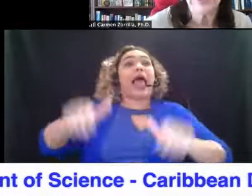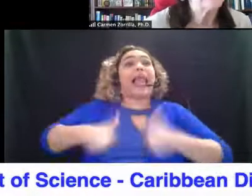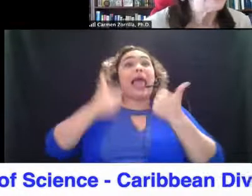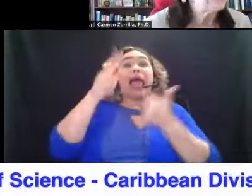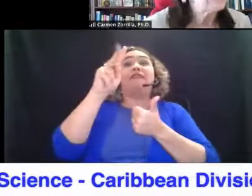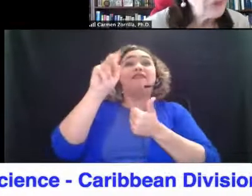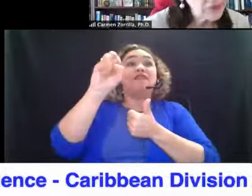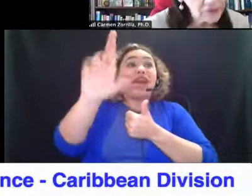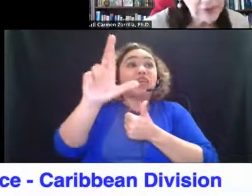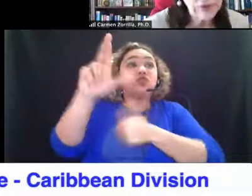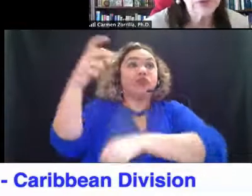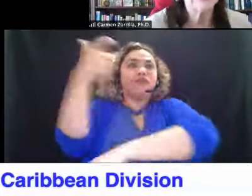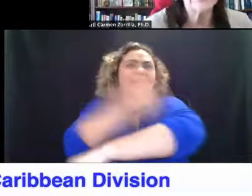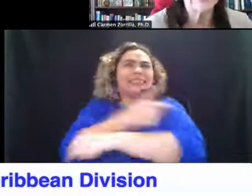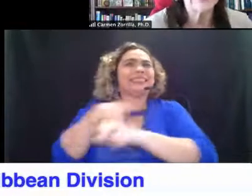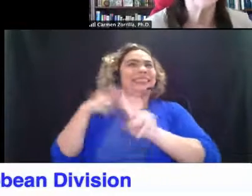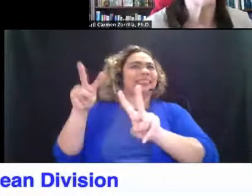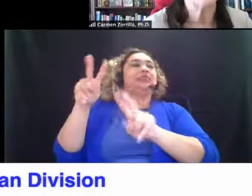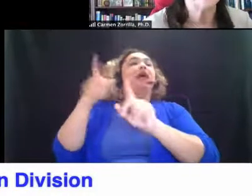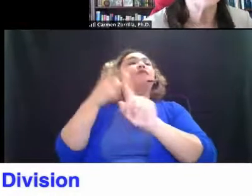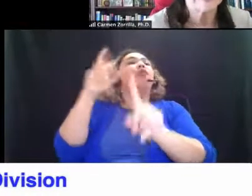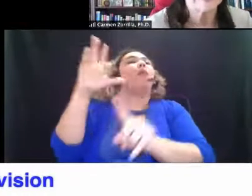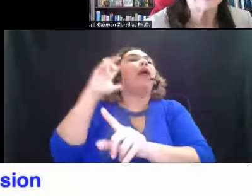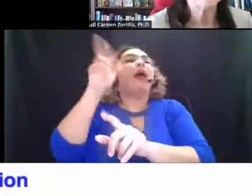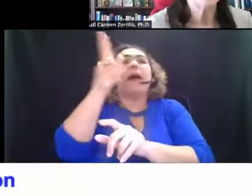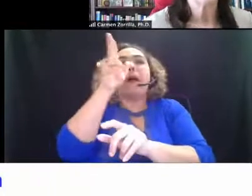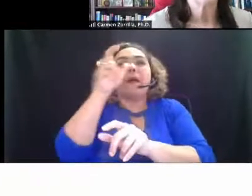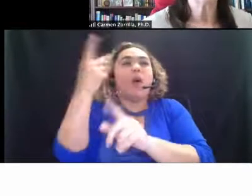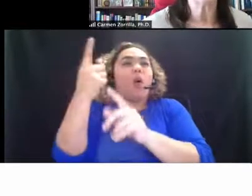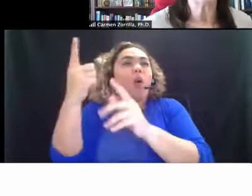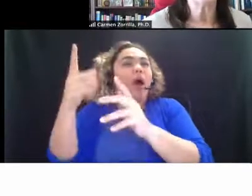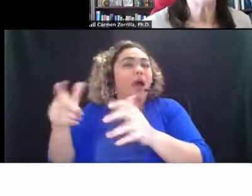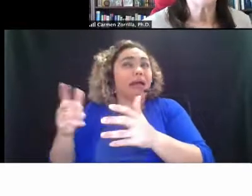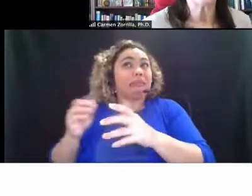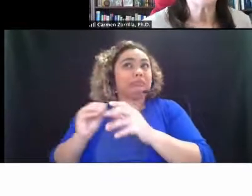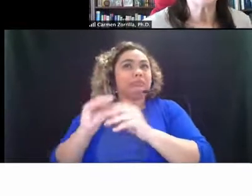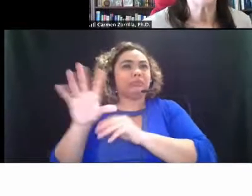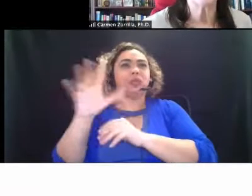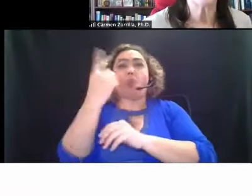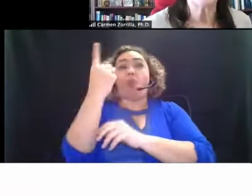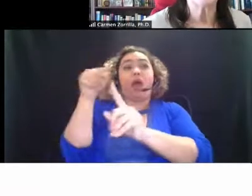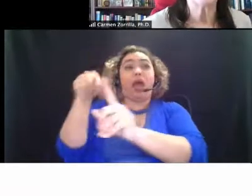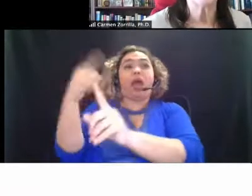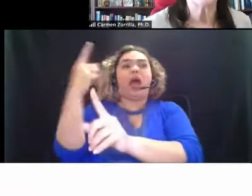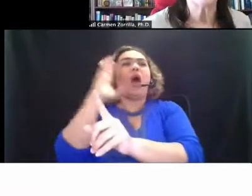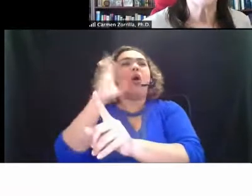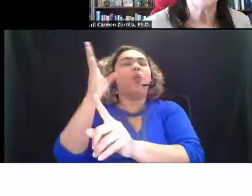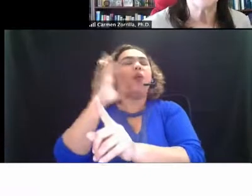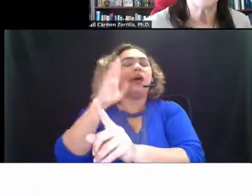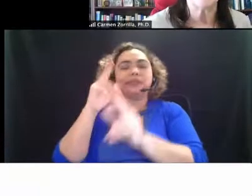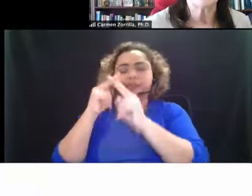don't have information that to confirm that. I know that one of them will be the